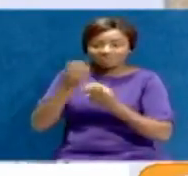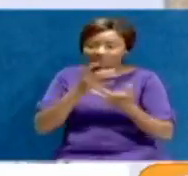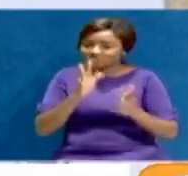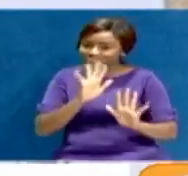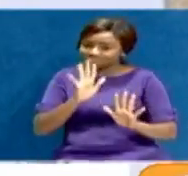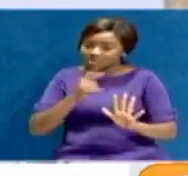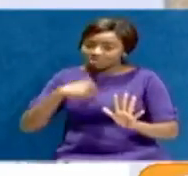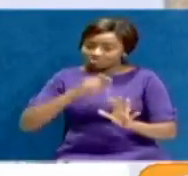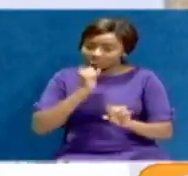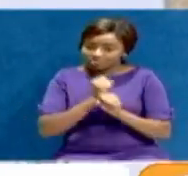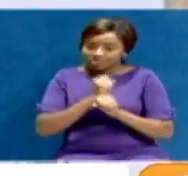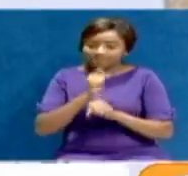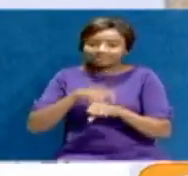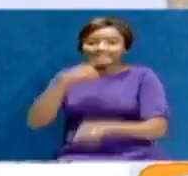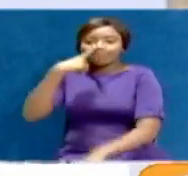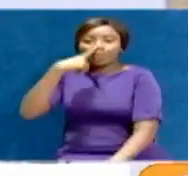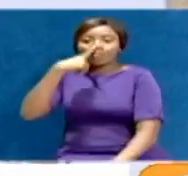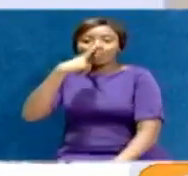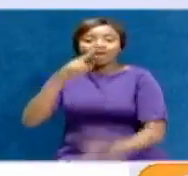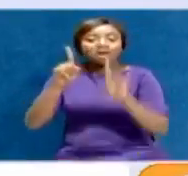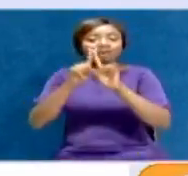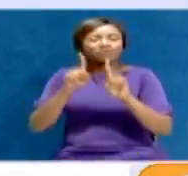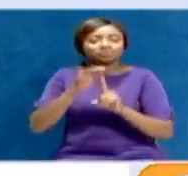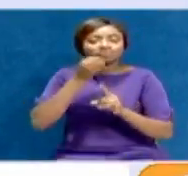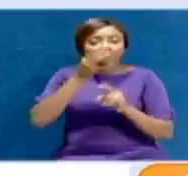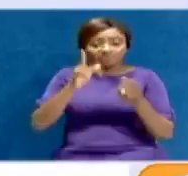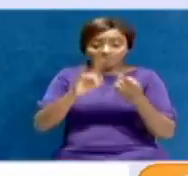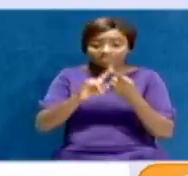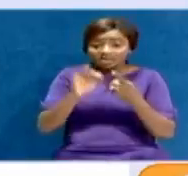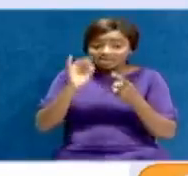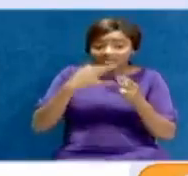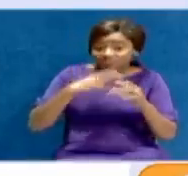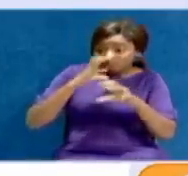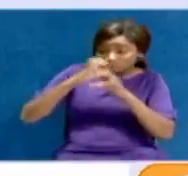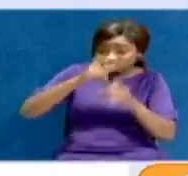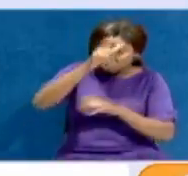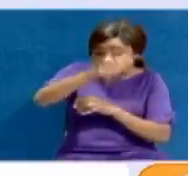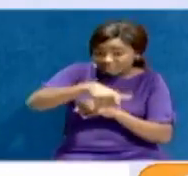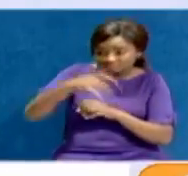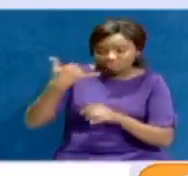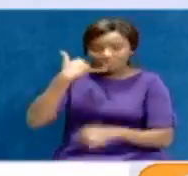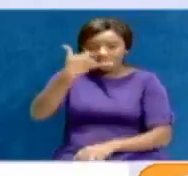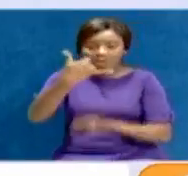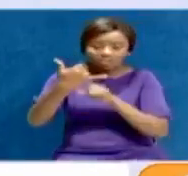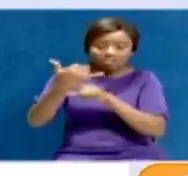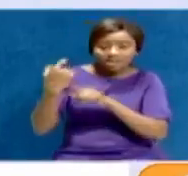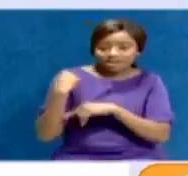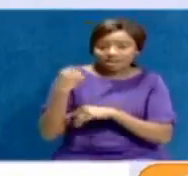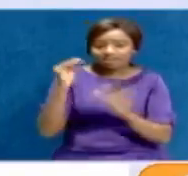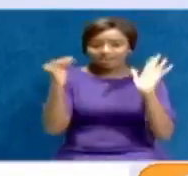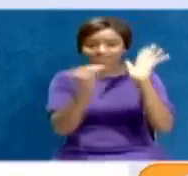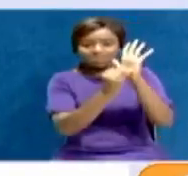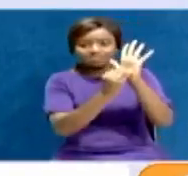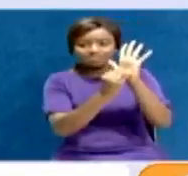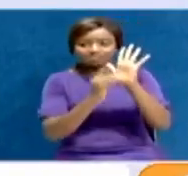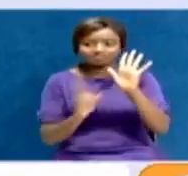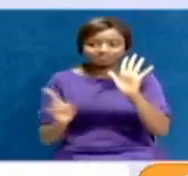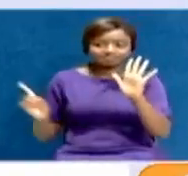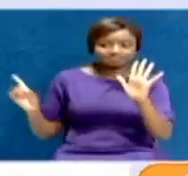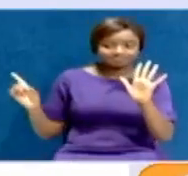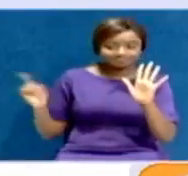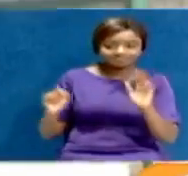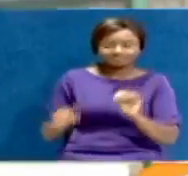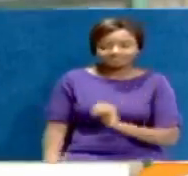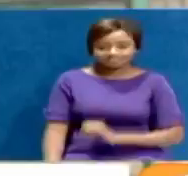communicating the work from home directive and indicating the cell phone numbers of the relevant officers so that members of the public can call and get help